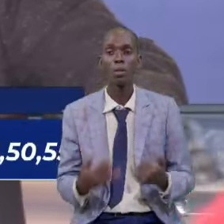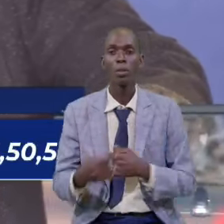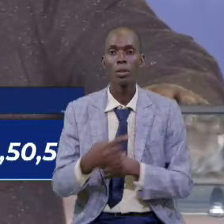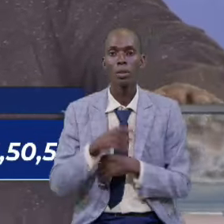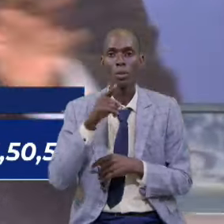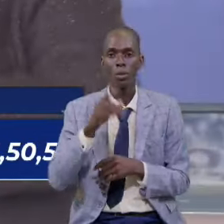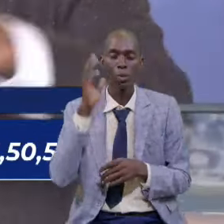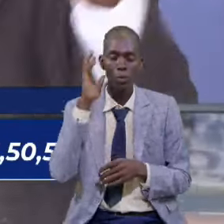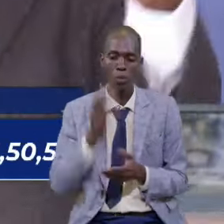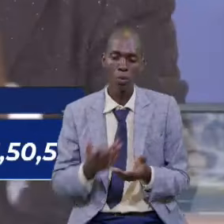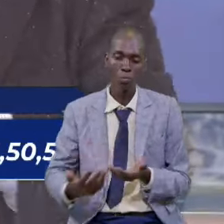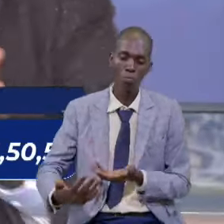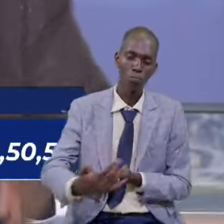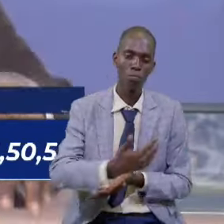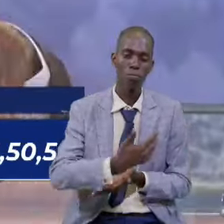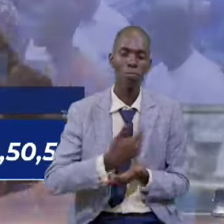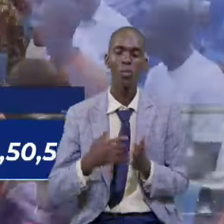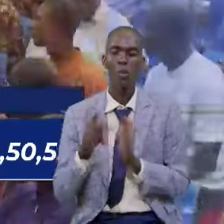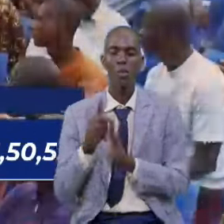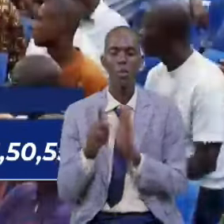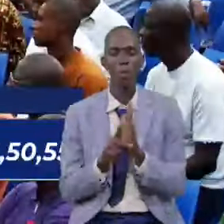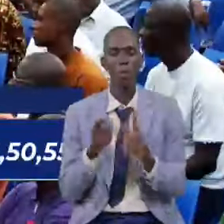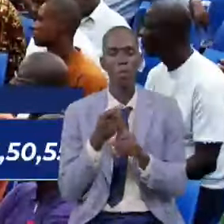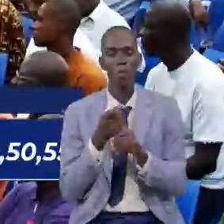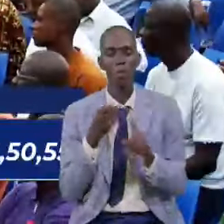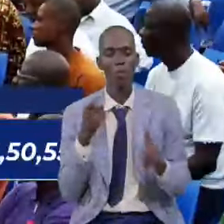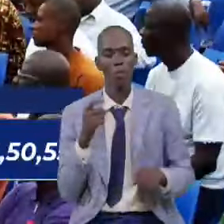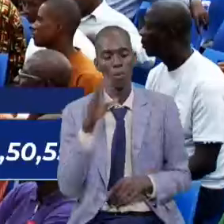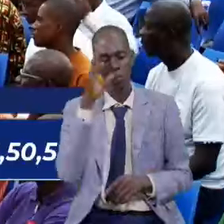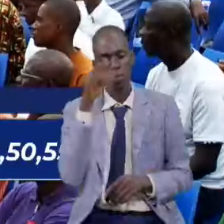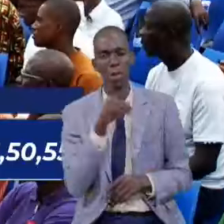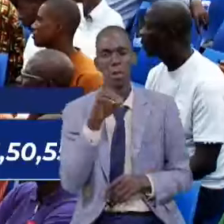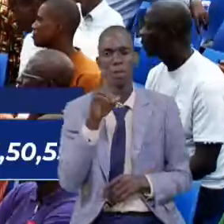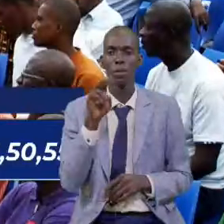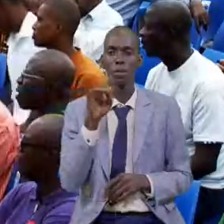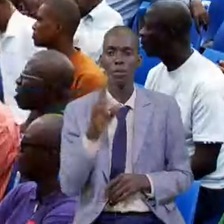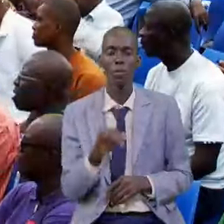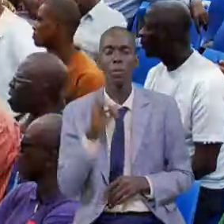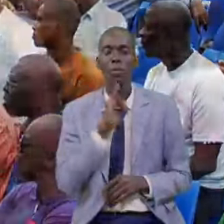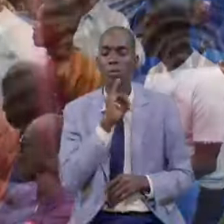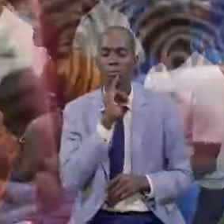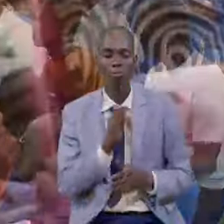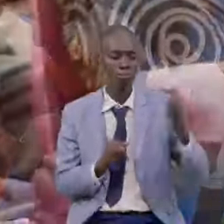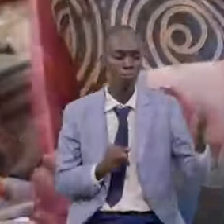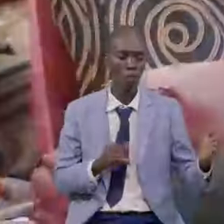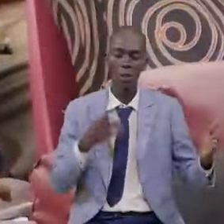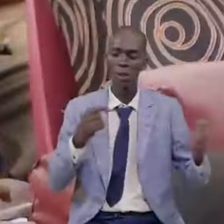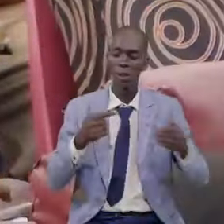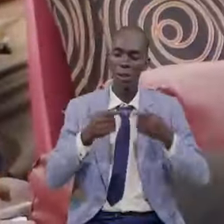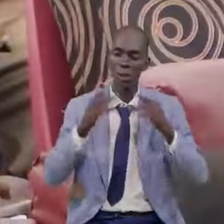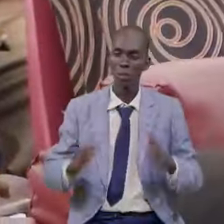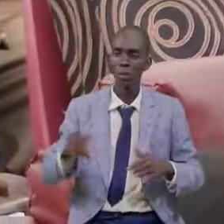from him. And he came to battle Israel on one side and the Philistines on one side.